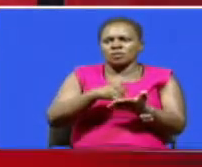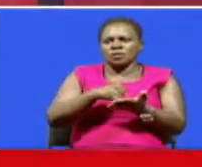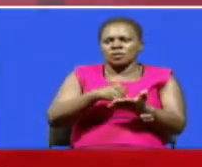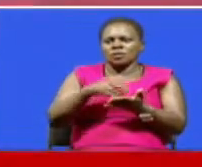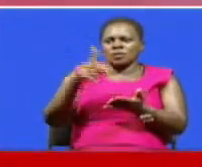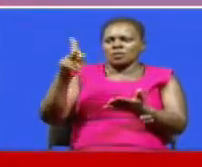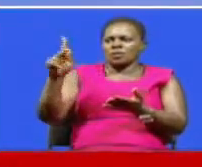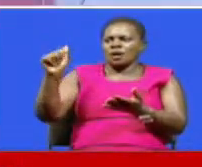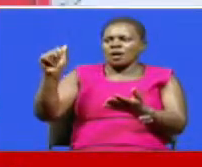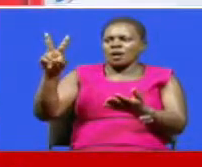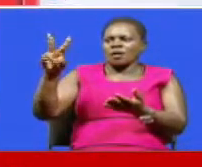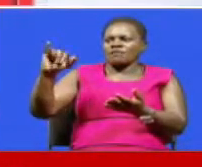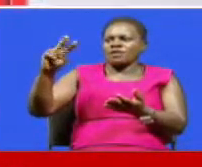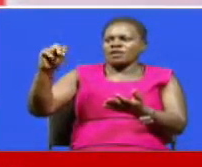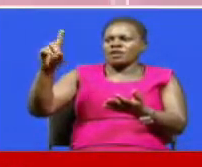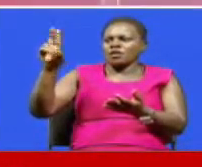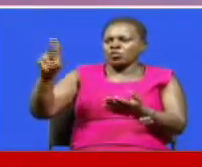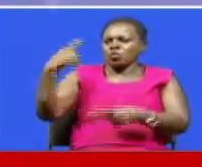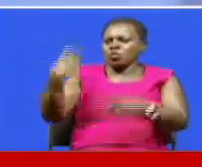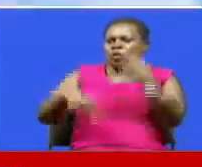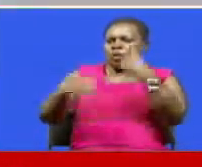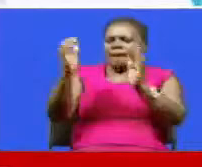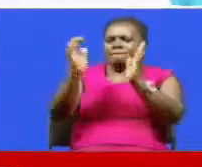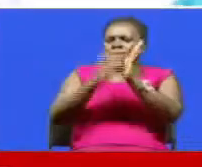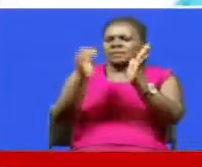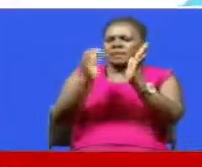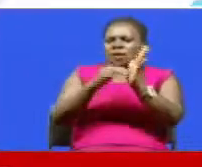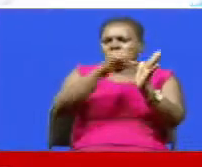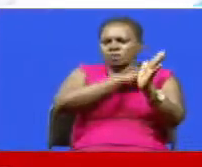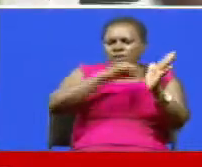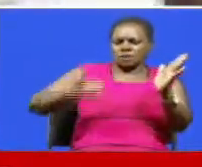Find out who she is. She is the winner of the Machakos